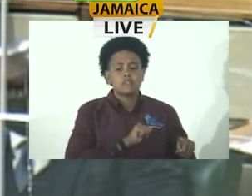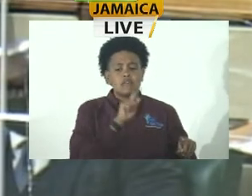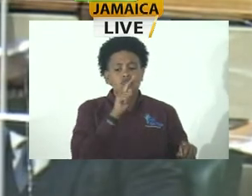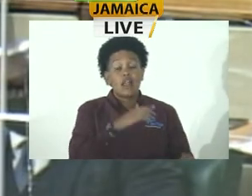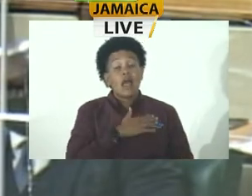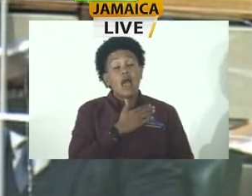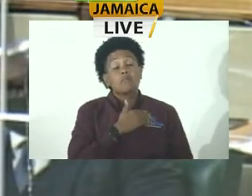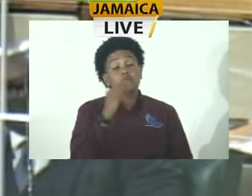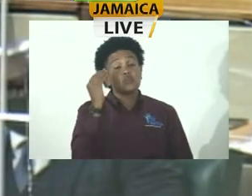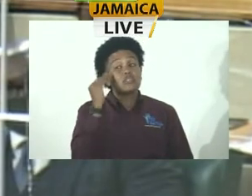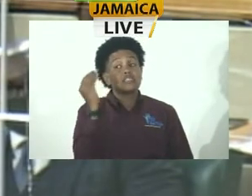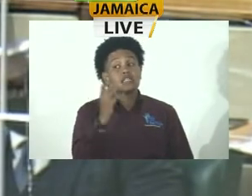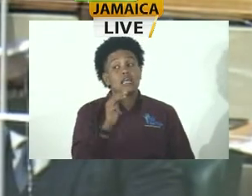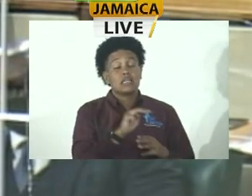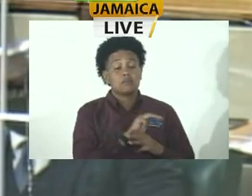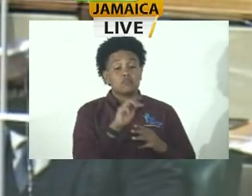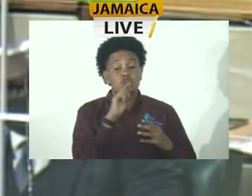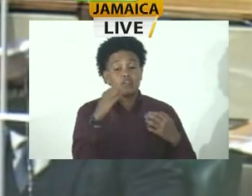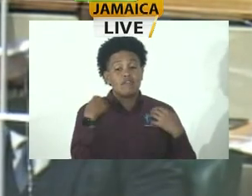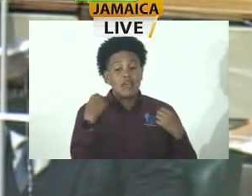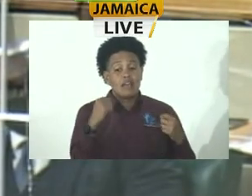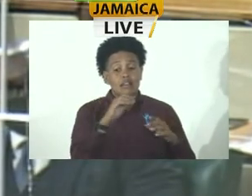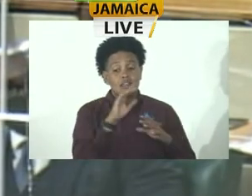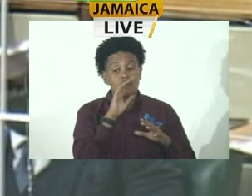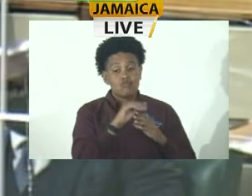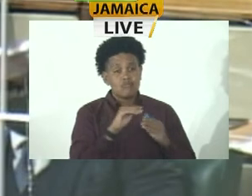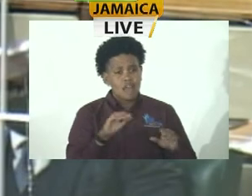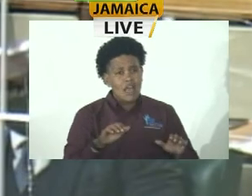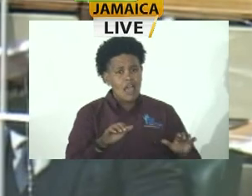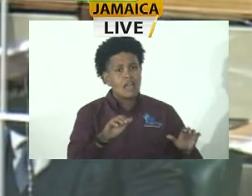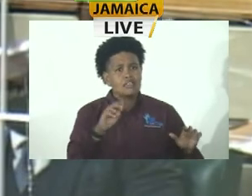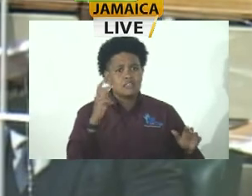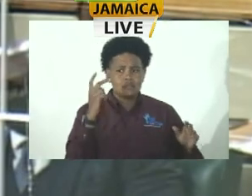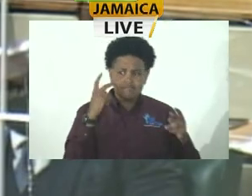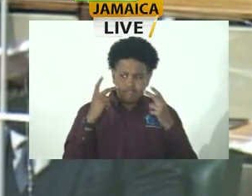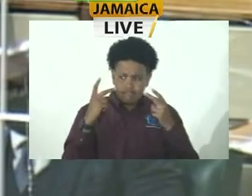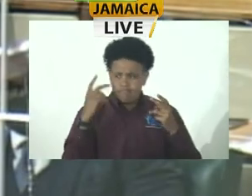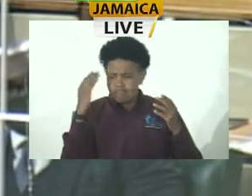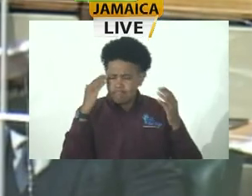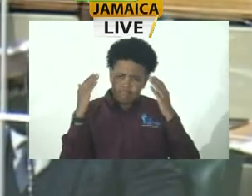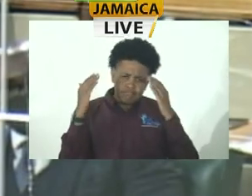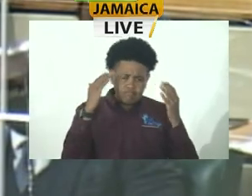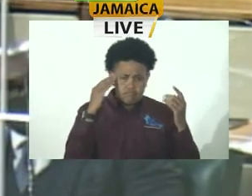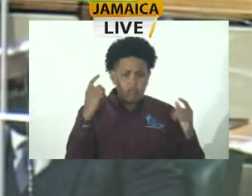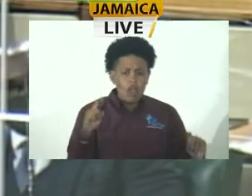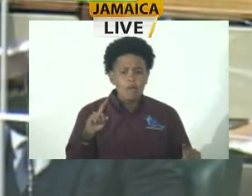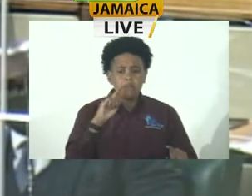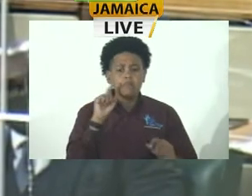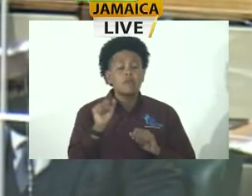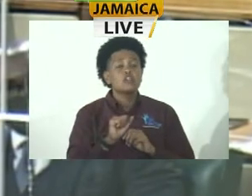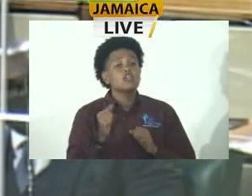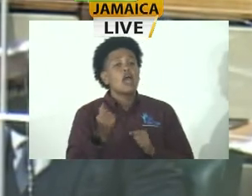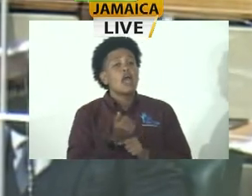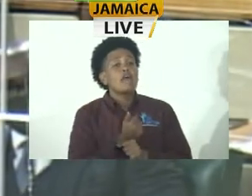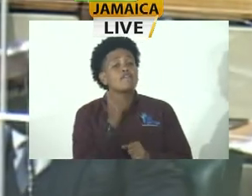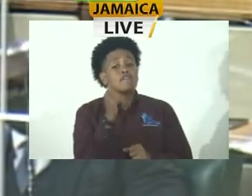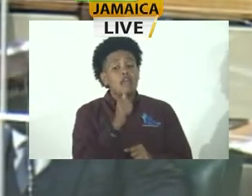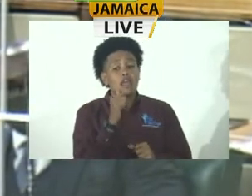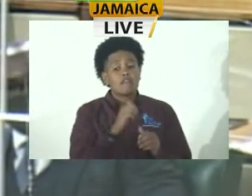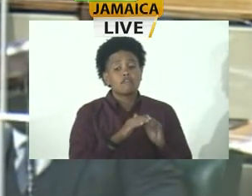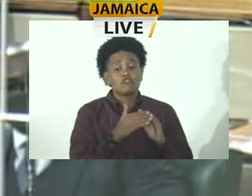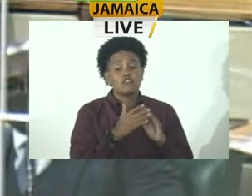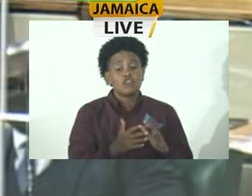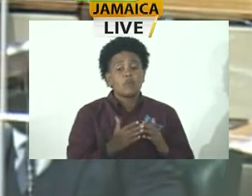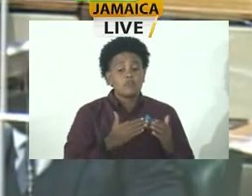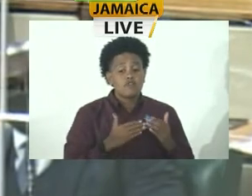that the ministry of health acted in a very transparent way in ensuring that every jamaican regardless